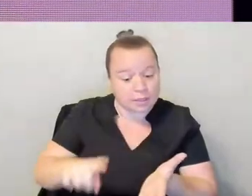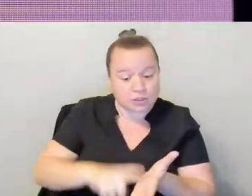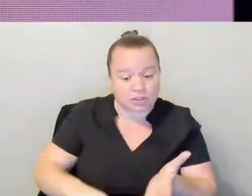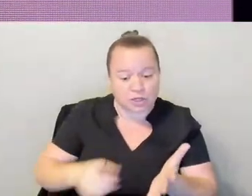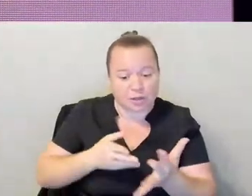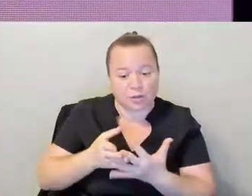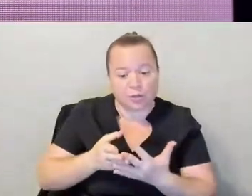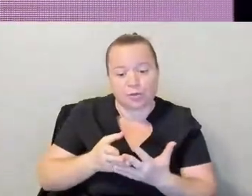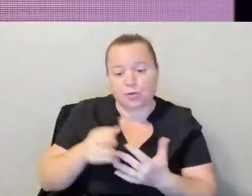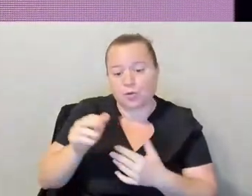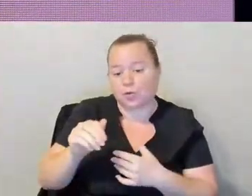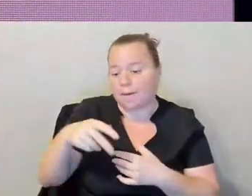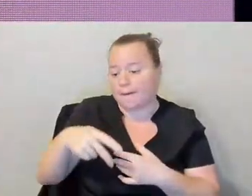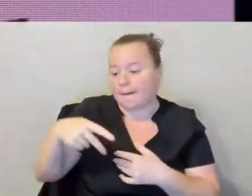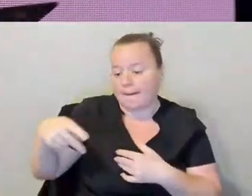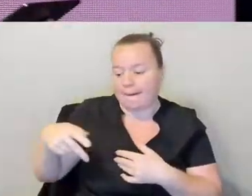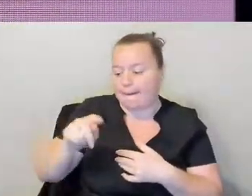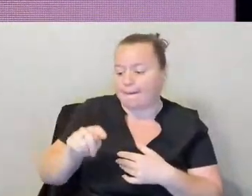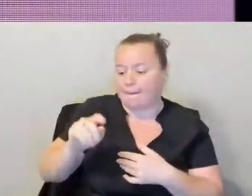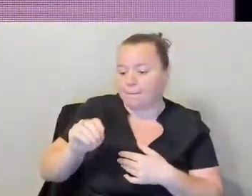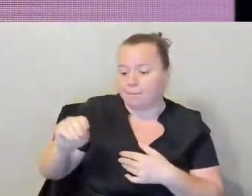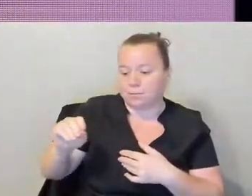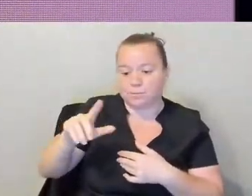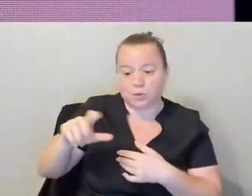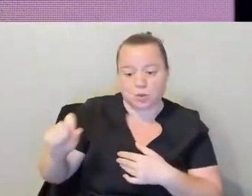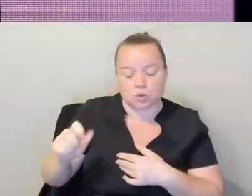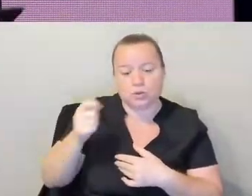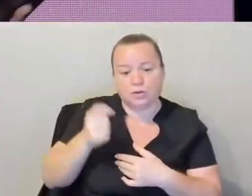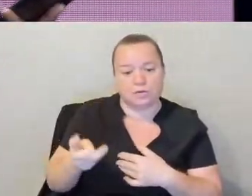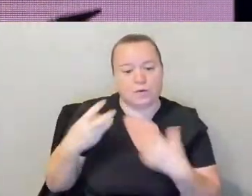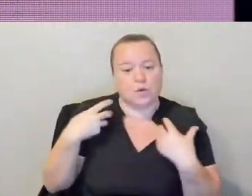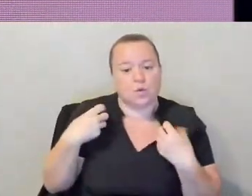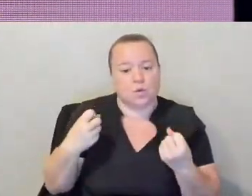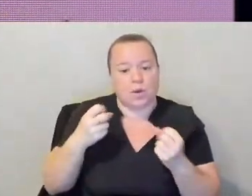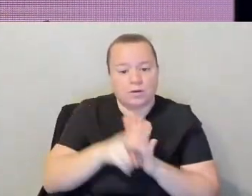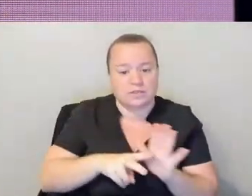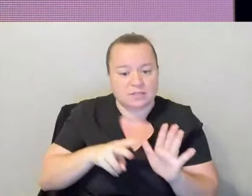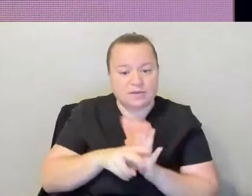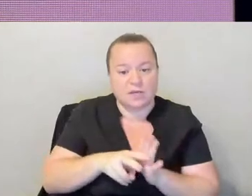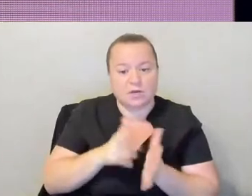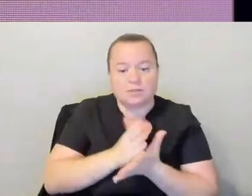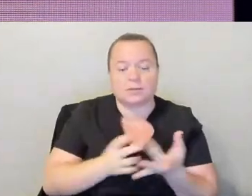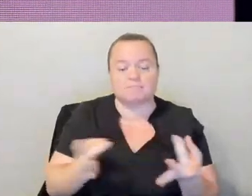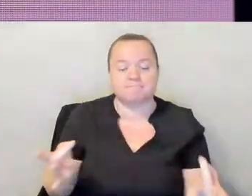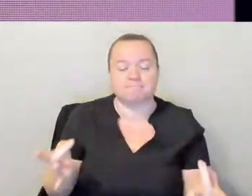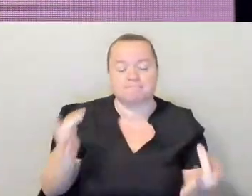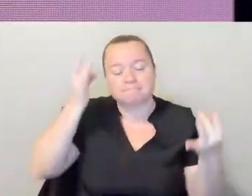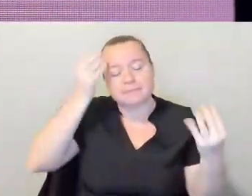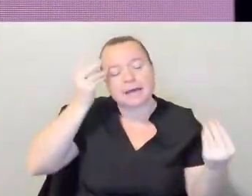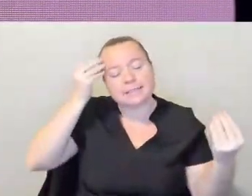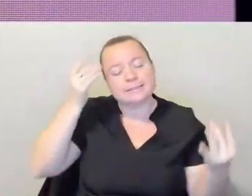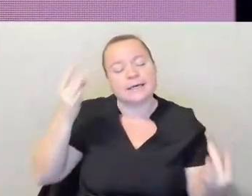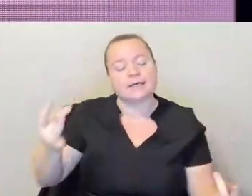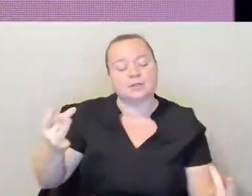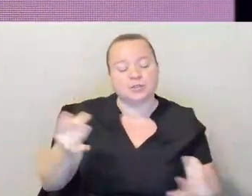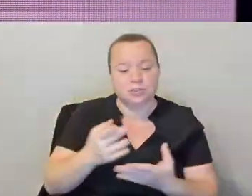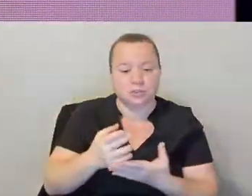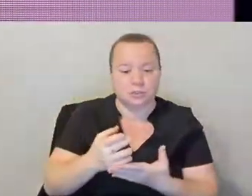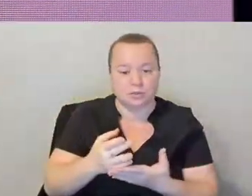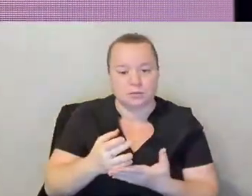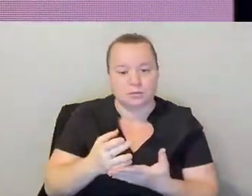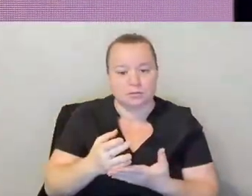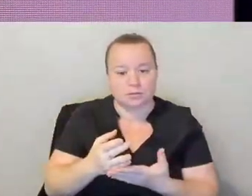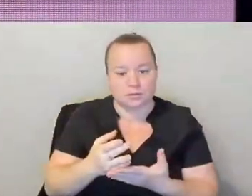some of the app tools that are on there. There is a few wellness videos. You can do some meditation, perhaps a little bit of sort of